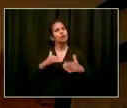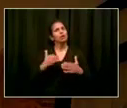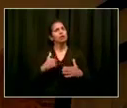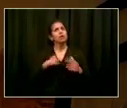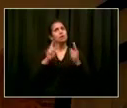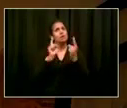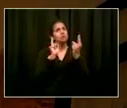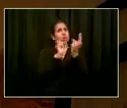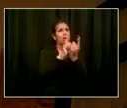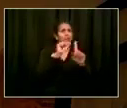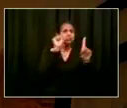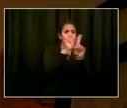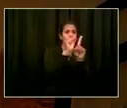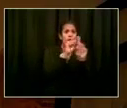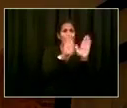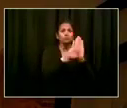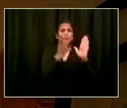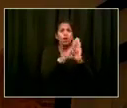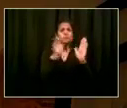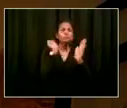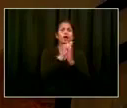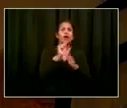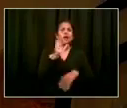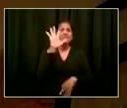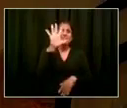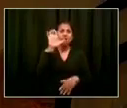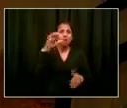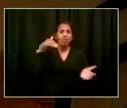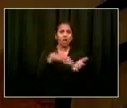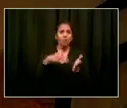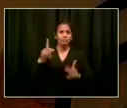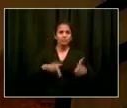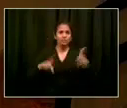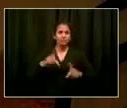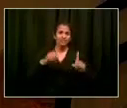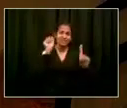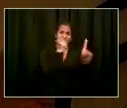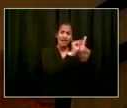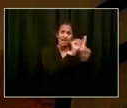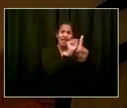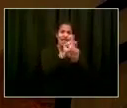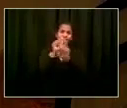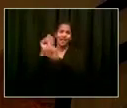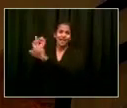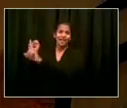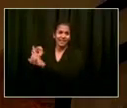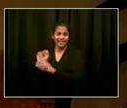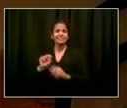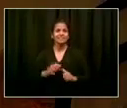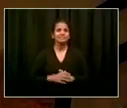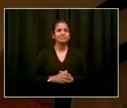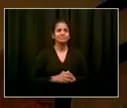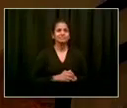immediately after the avail. And what this has shown us is that even despite the fact that we were unable to